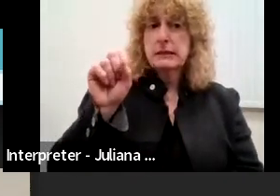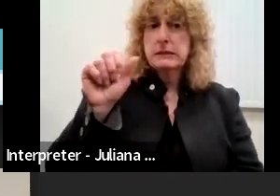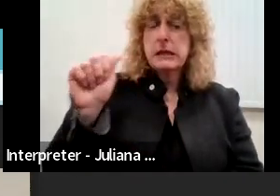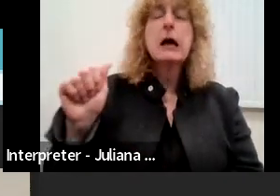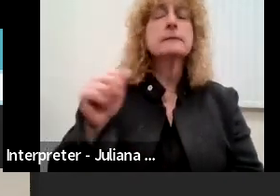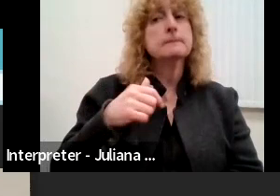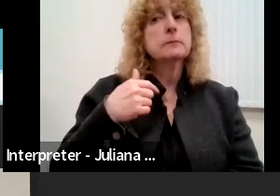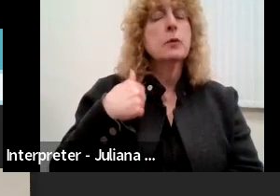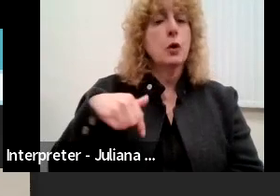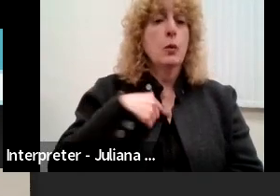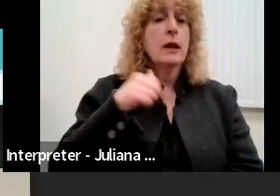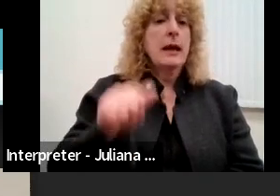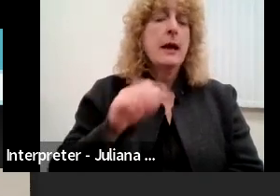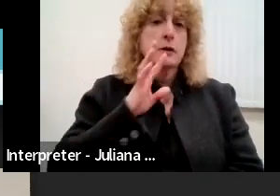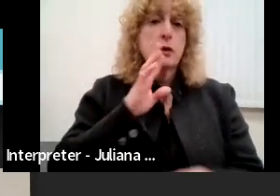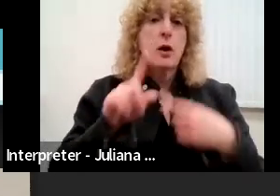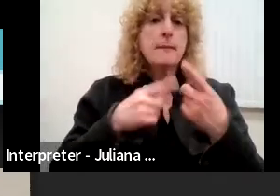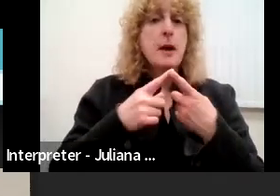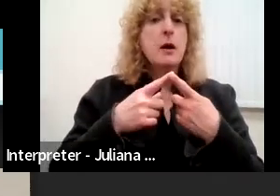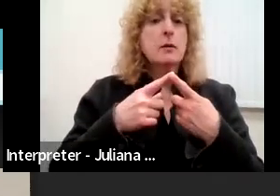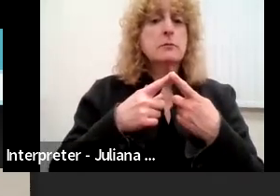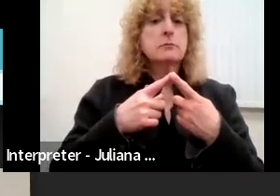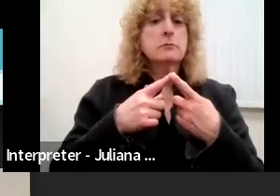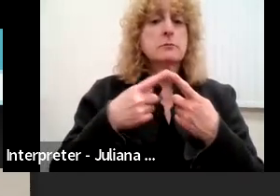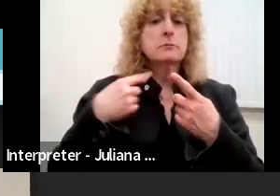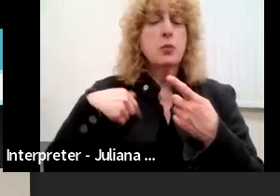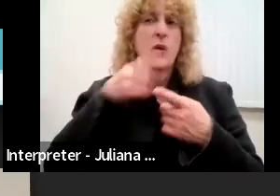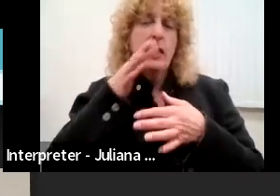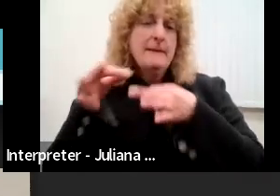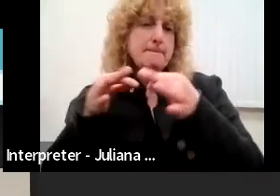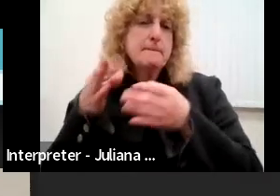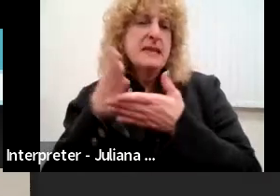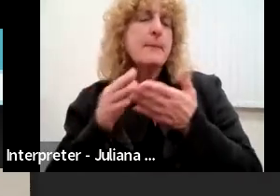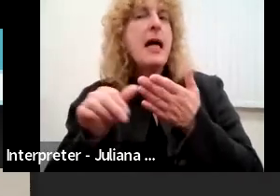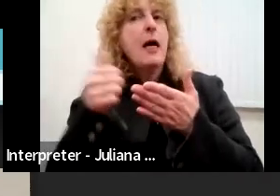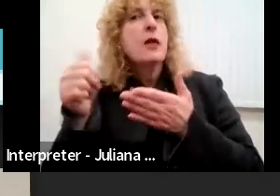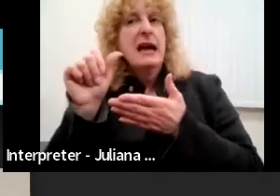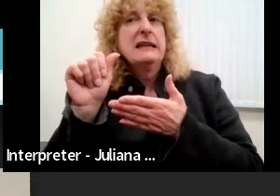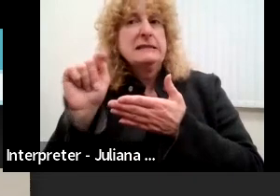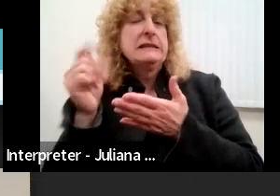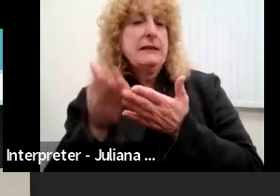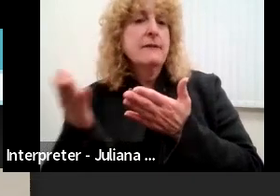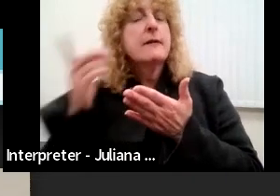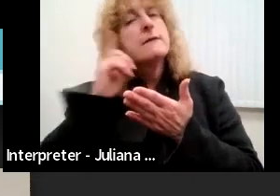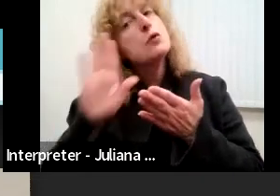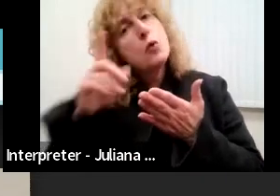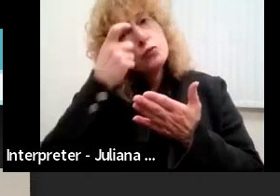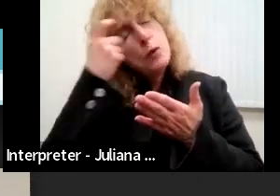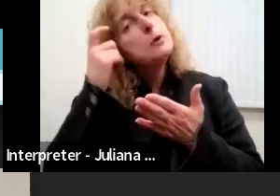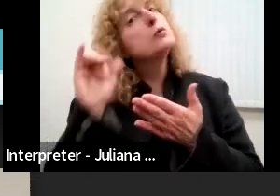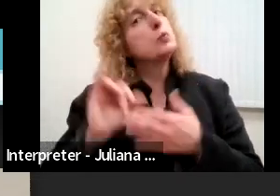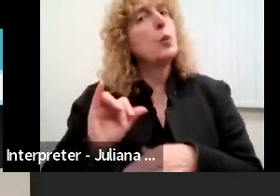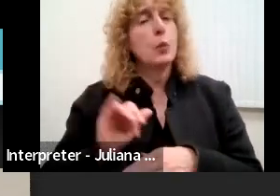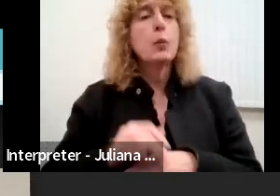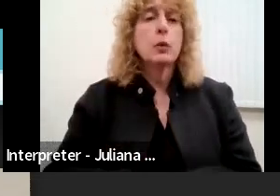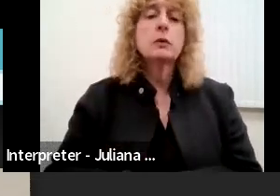So we can talk about us going over some other AT devices with you for your trauma and stuff too.